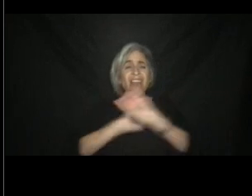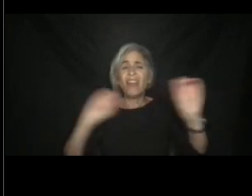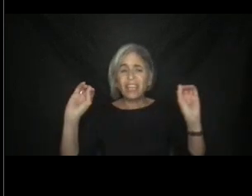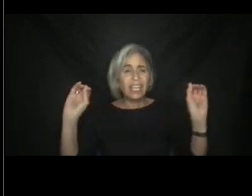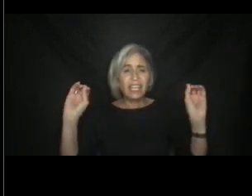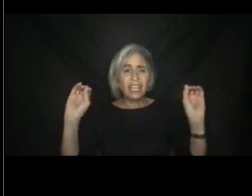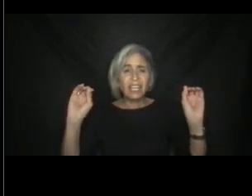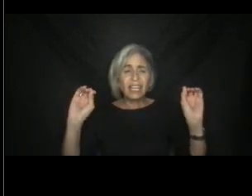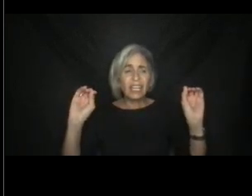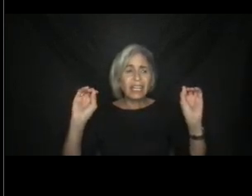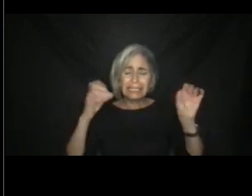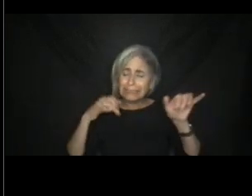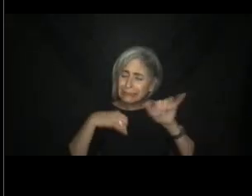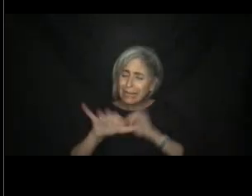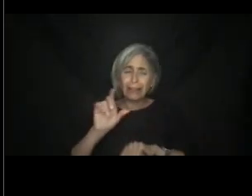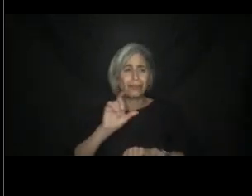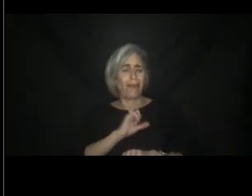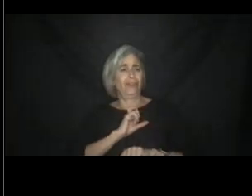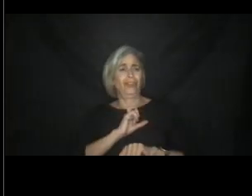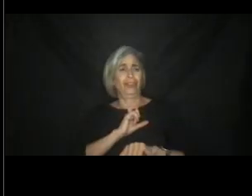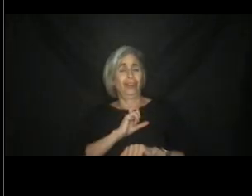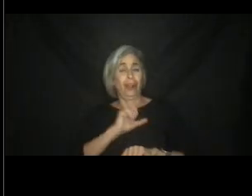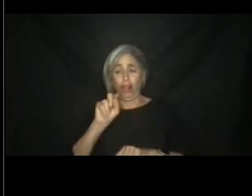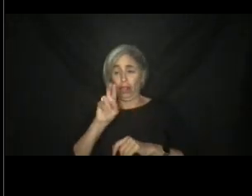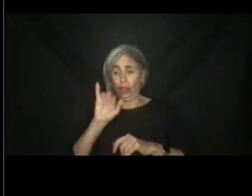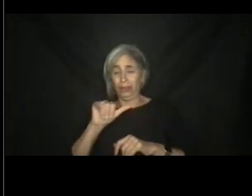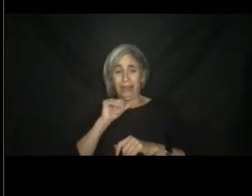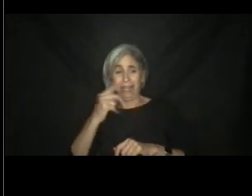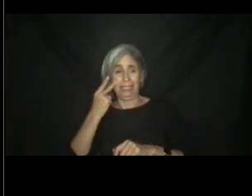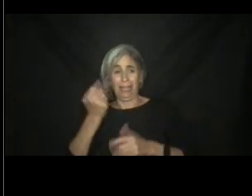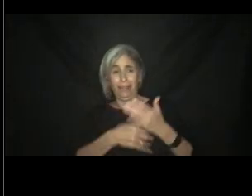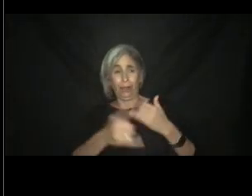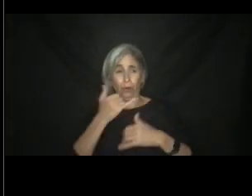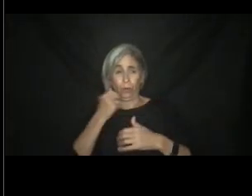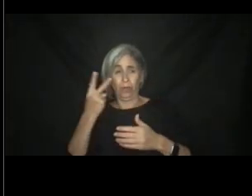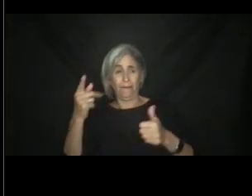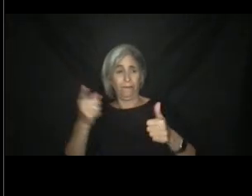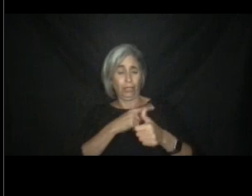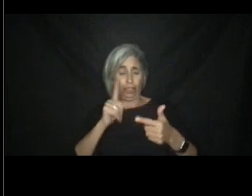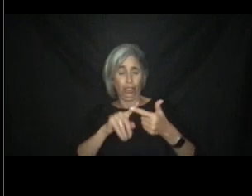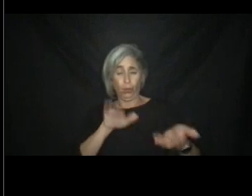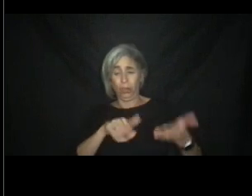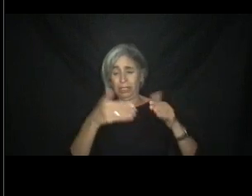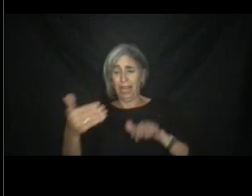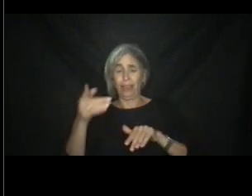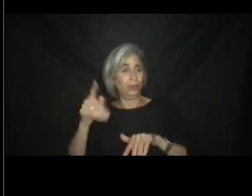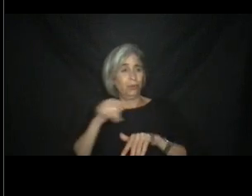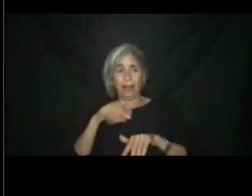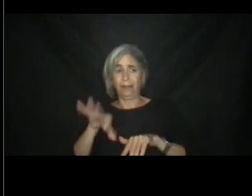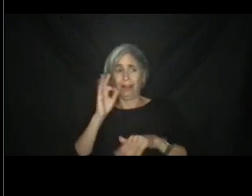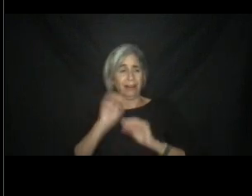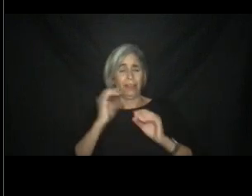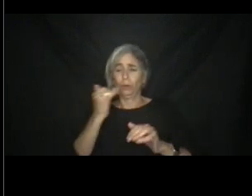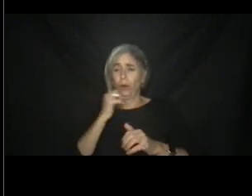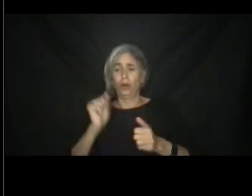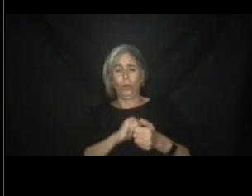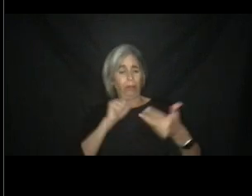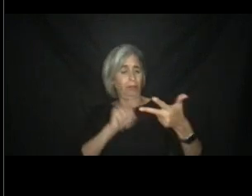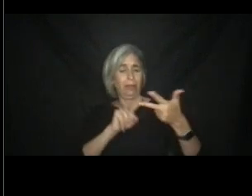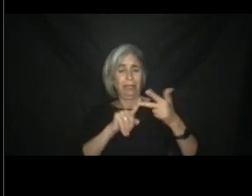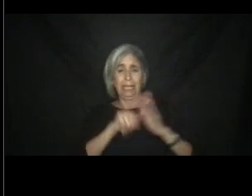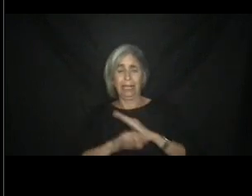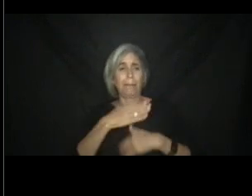duty, nothing. He still was an officer. So if she didn't see nothing wrong with the first 2 deaths that he caused, she wasn't gonna find nothing wrong with him killing my